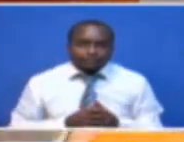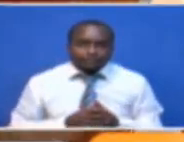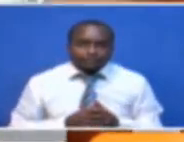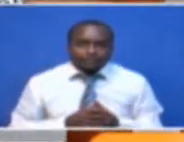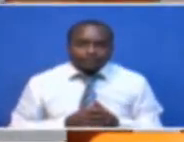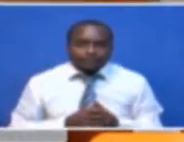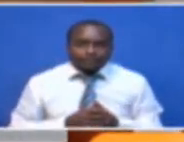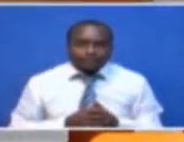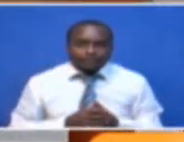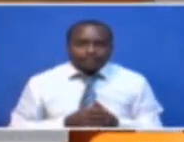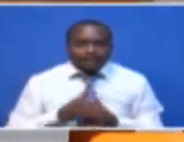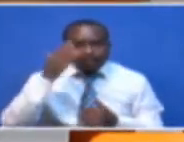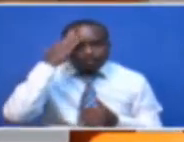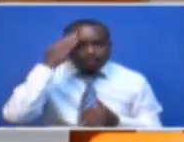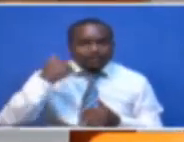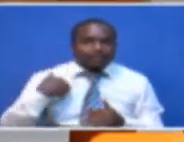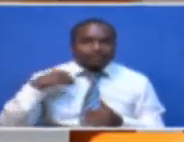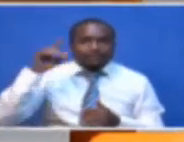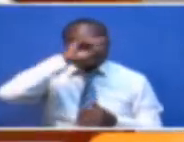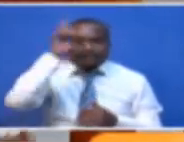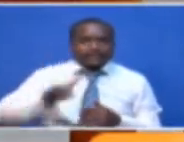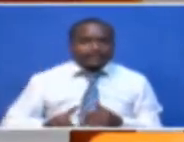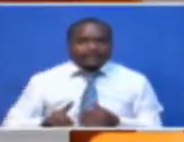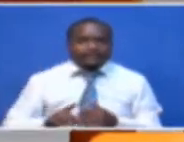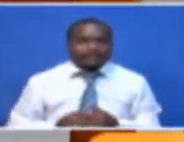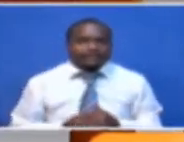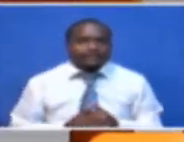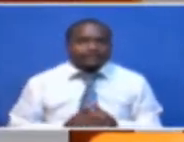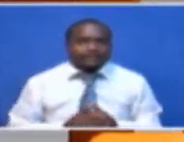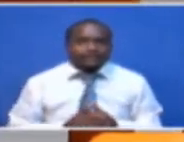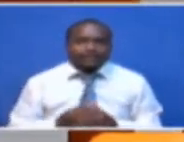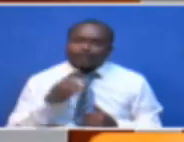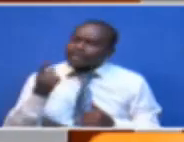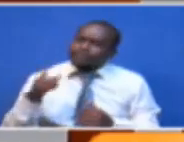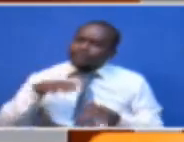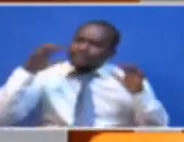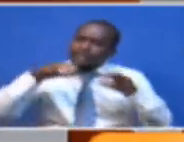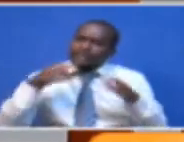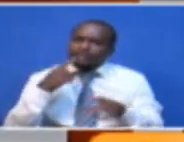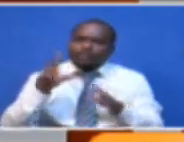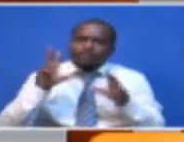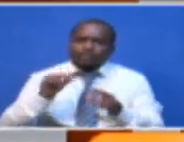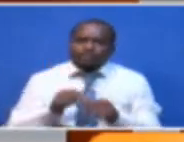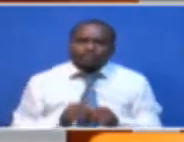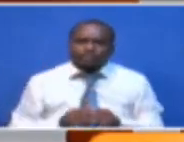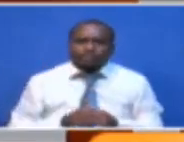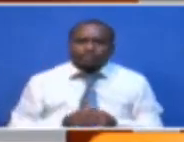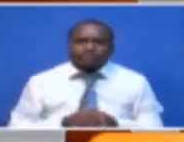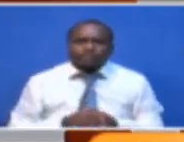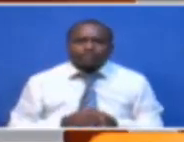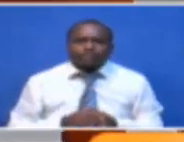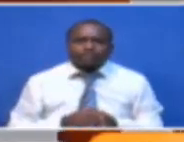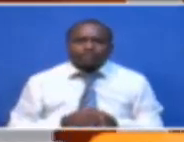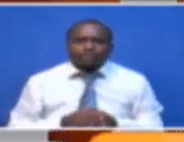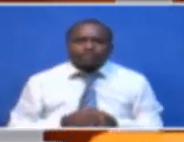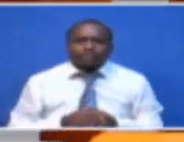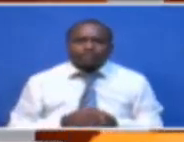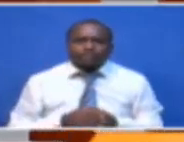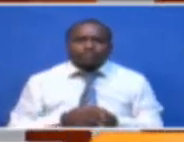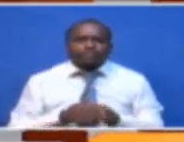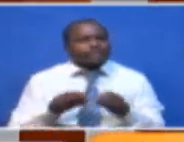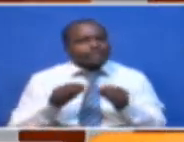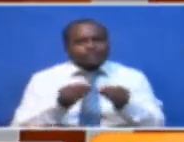And you know, there's lightning up there. We told him it is raining. He said, no. Even small planes, we shall settle accounts with the lightning up